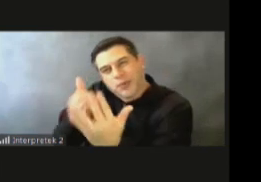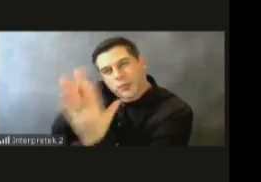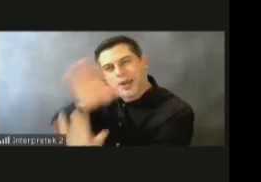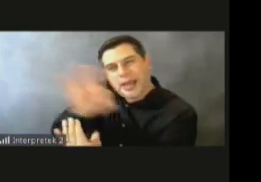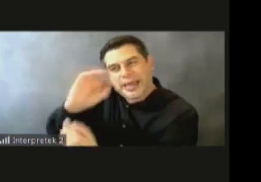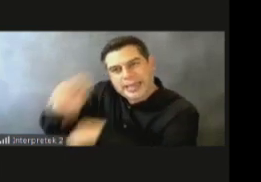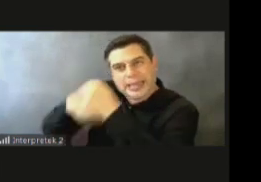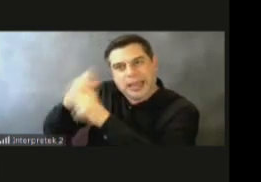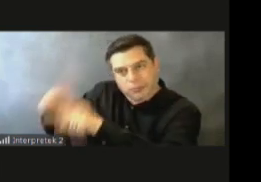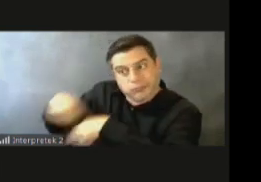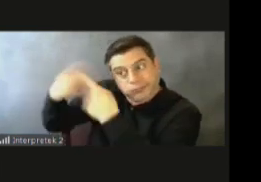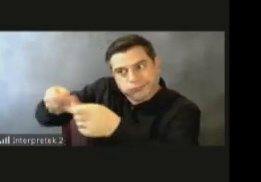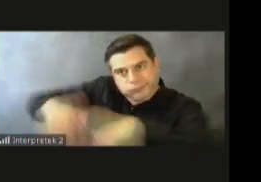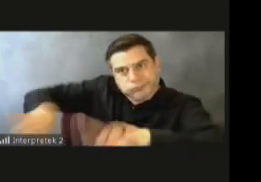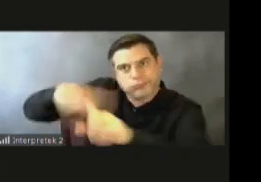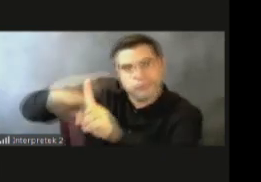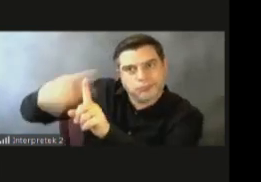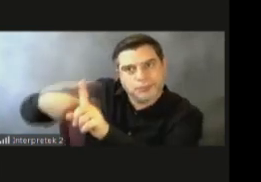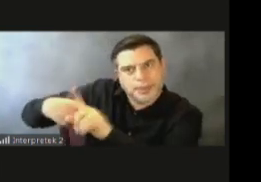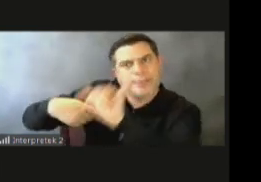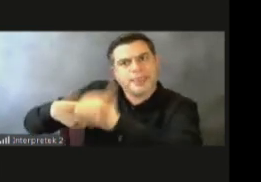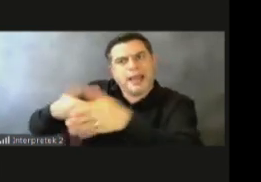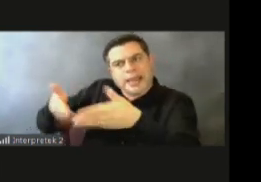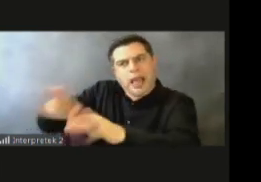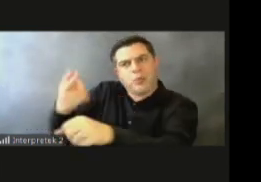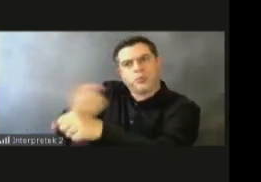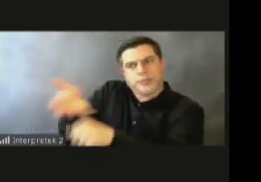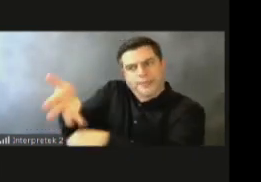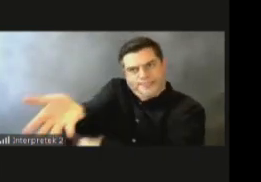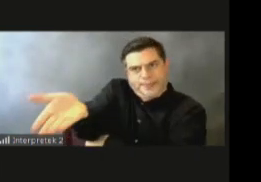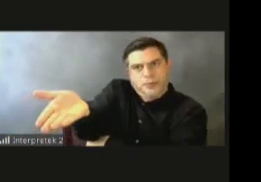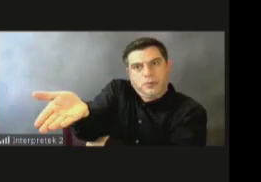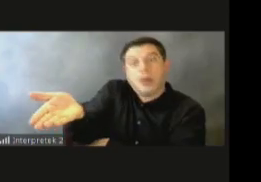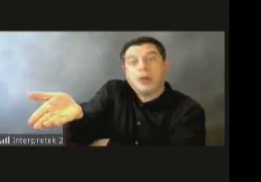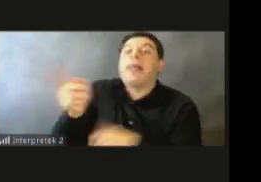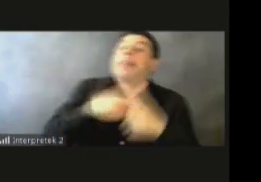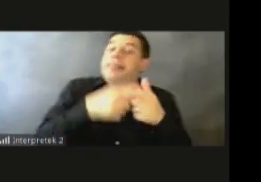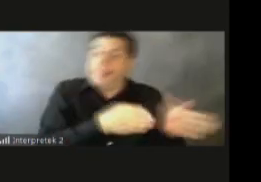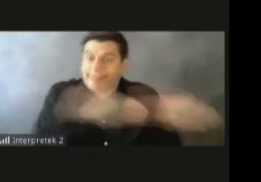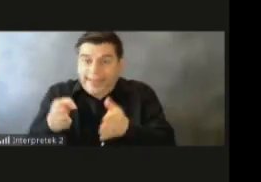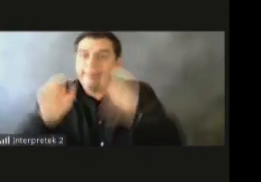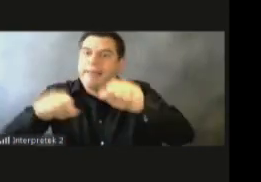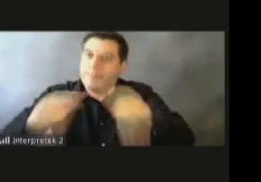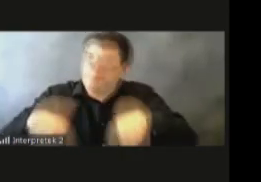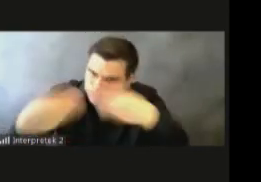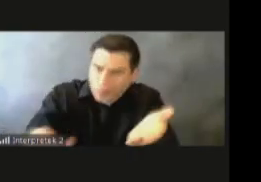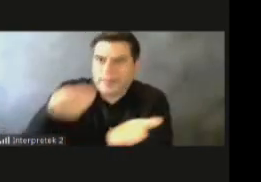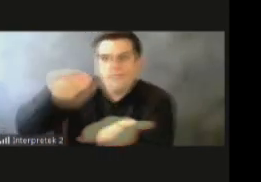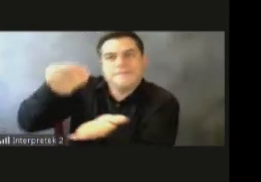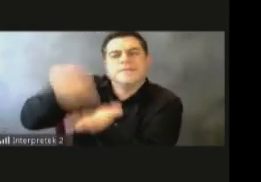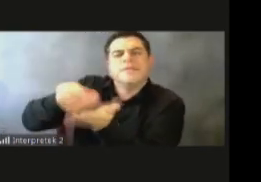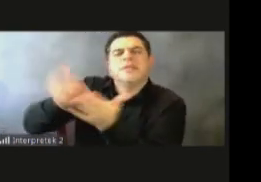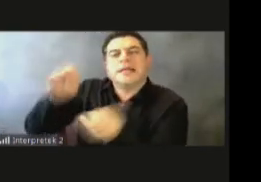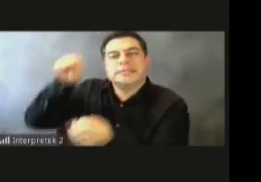of ownership, which then opens up the door for that housing to be financed. In exchange for the